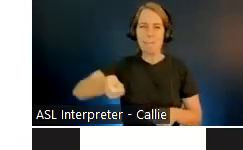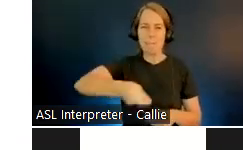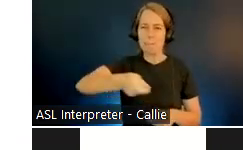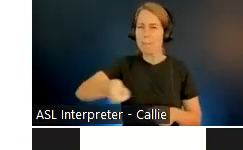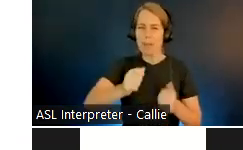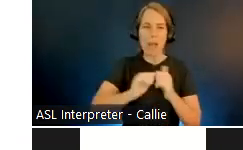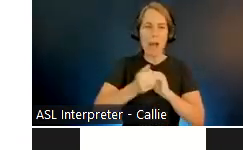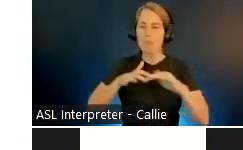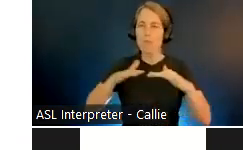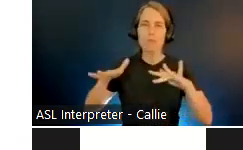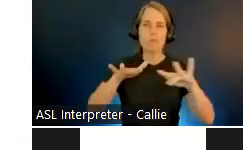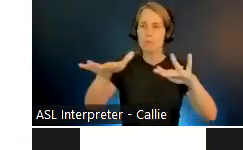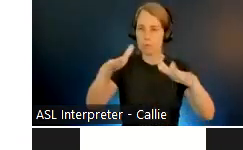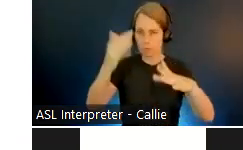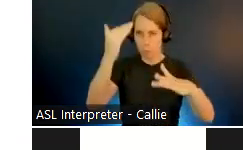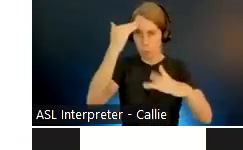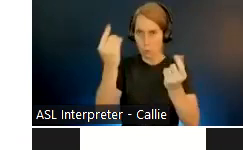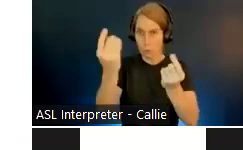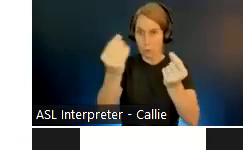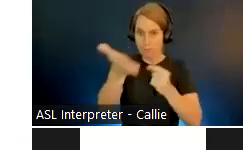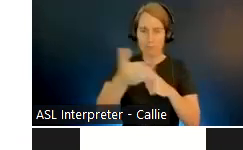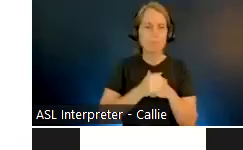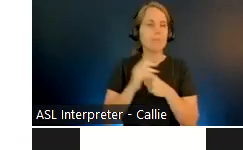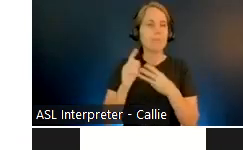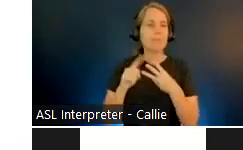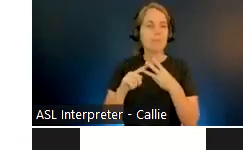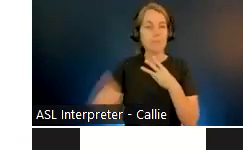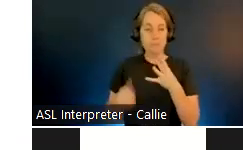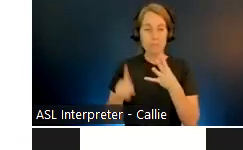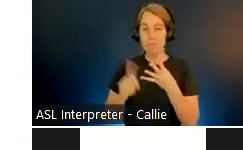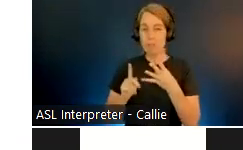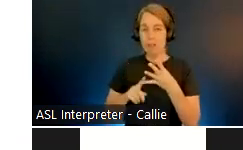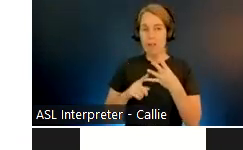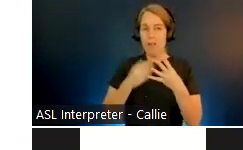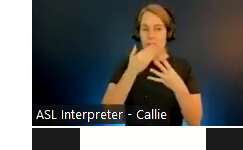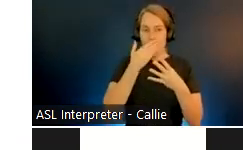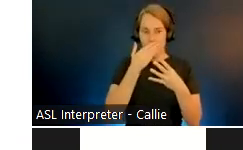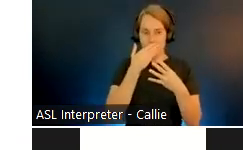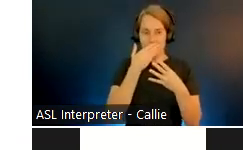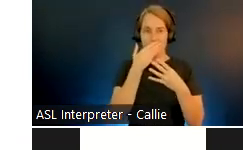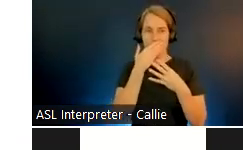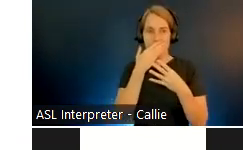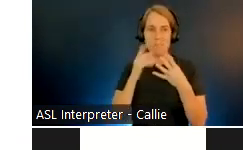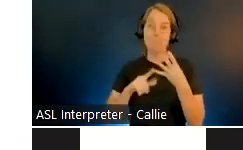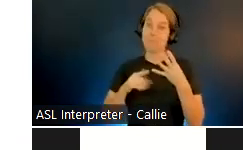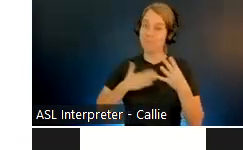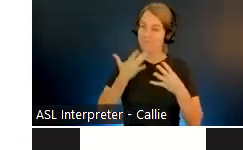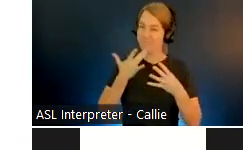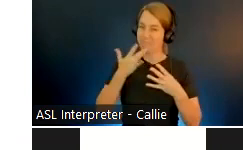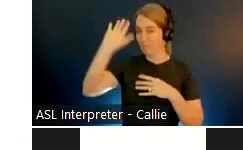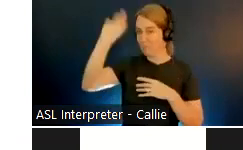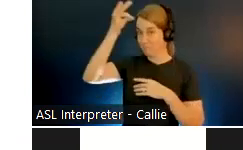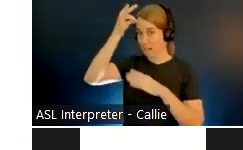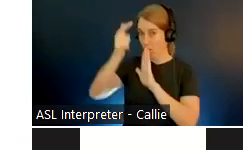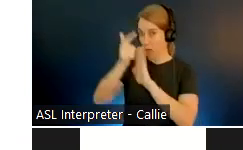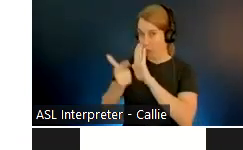one of my favorites in the federal law, it says other goods and services needed to achieve an employment outcome. Always remember